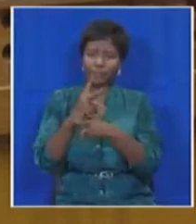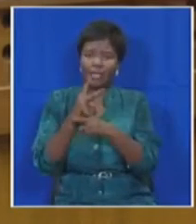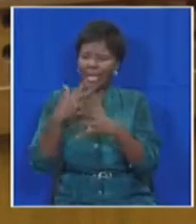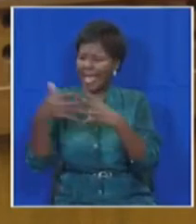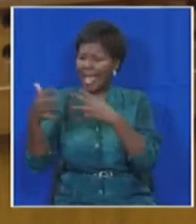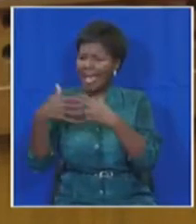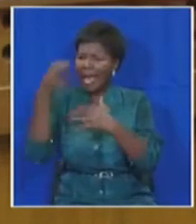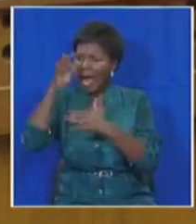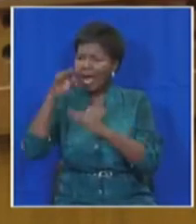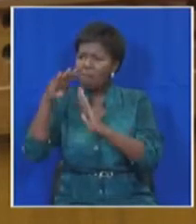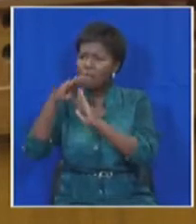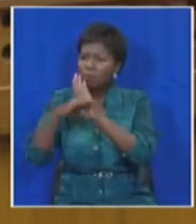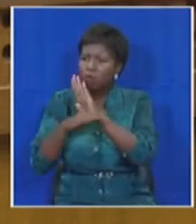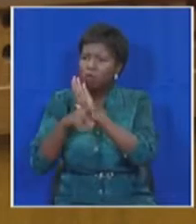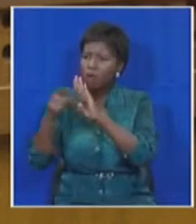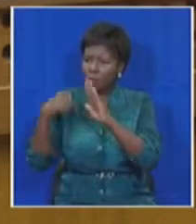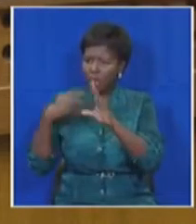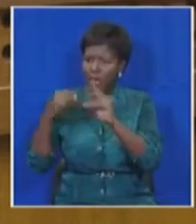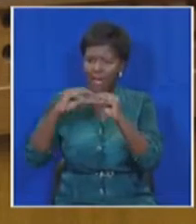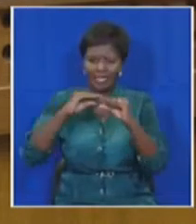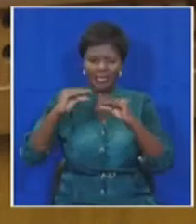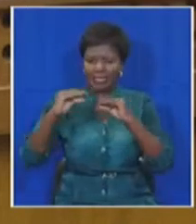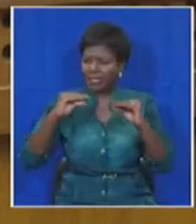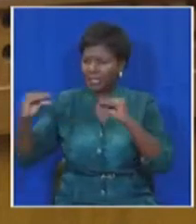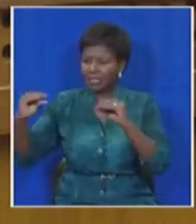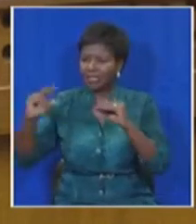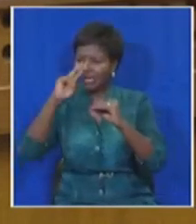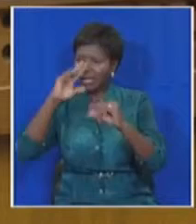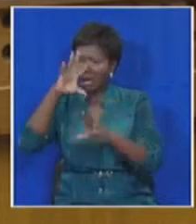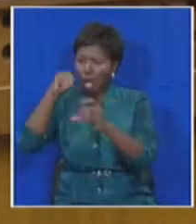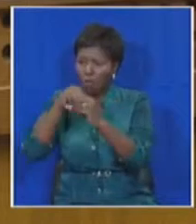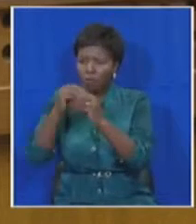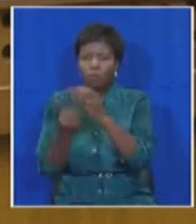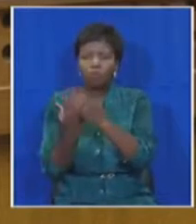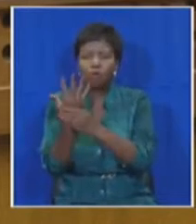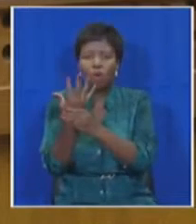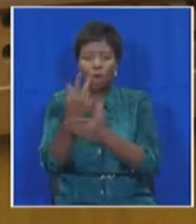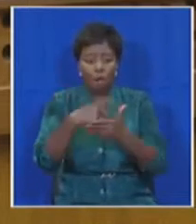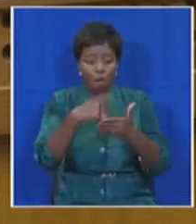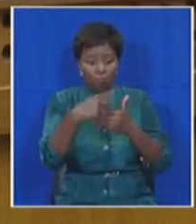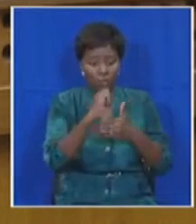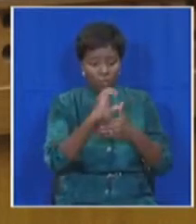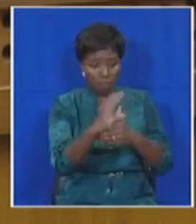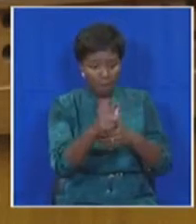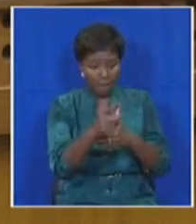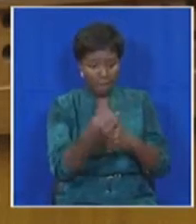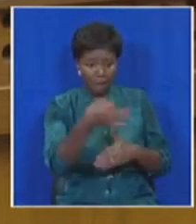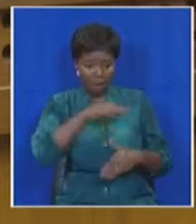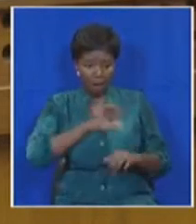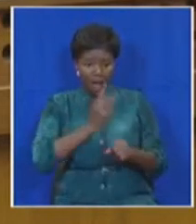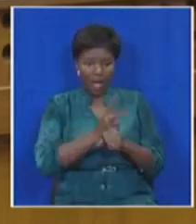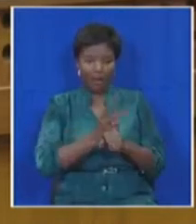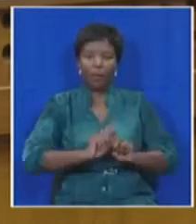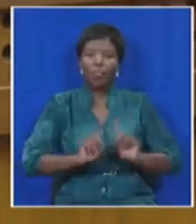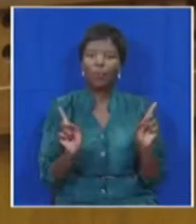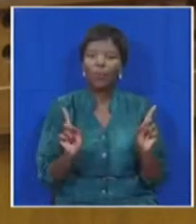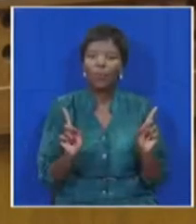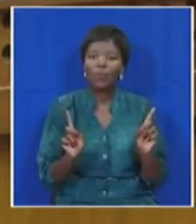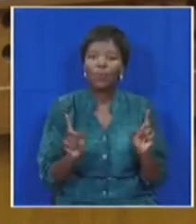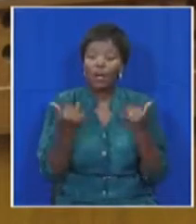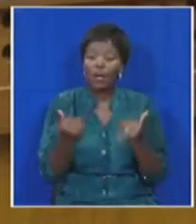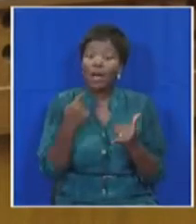needed for inclusive growth and not projects designed to give kickbacks. We will, fellow South Africans, stop the